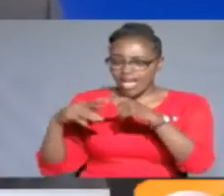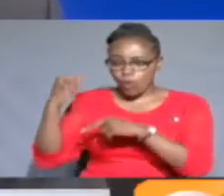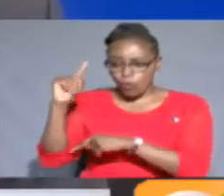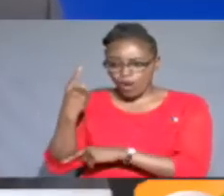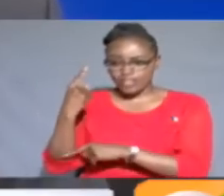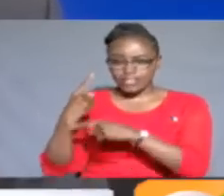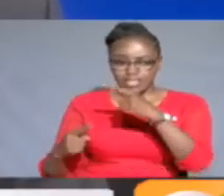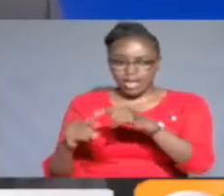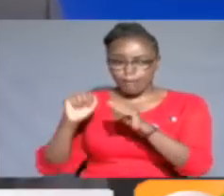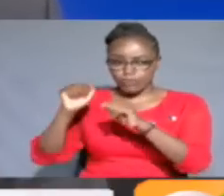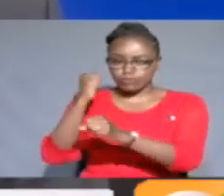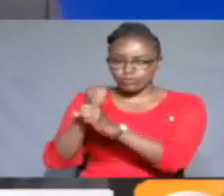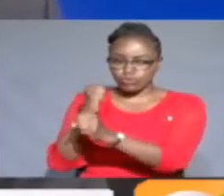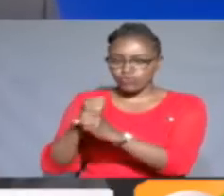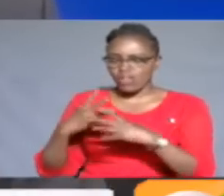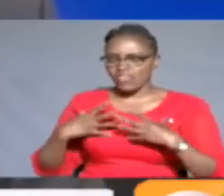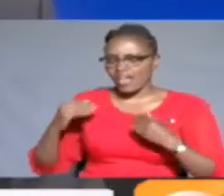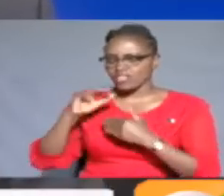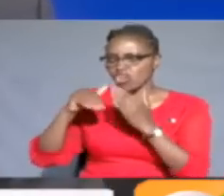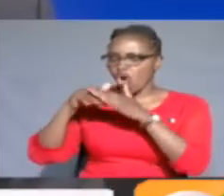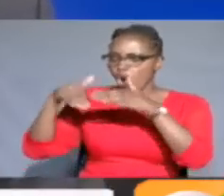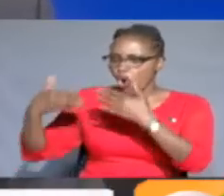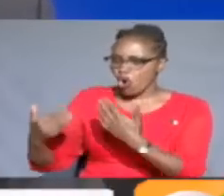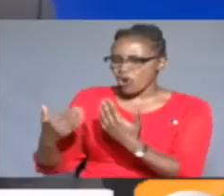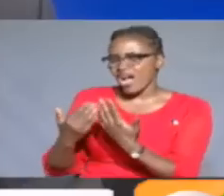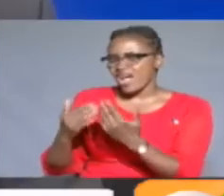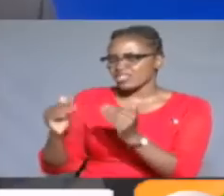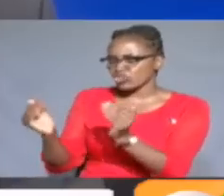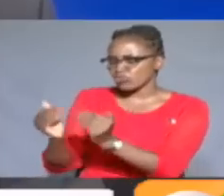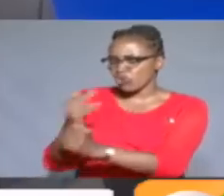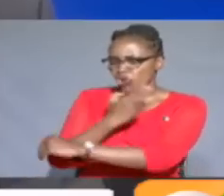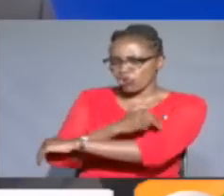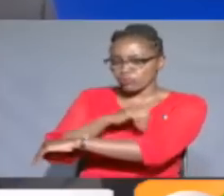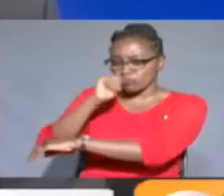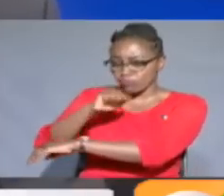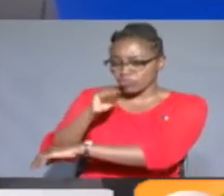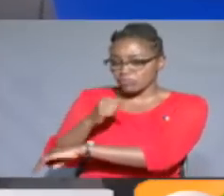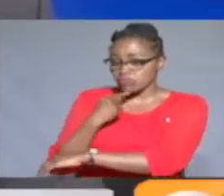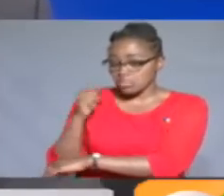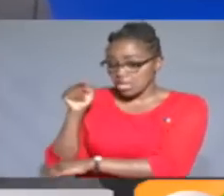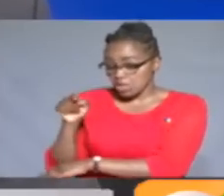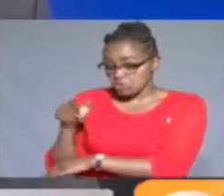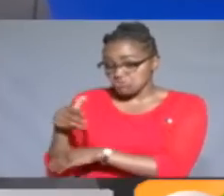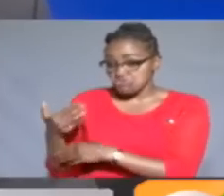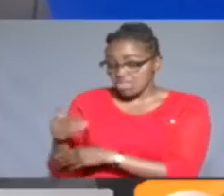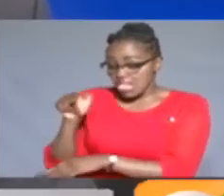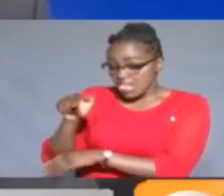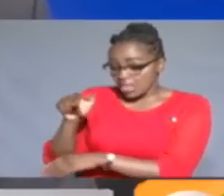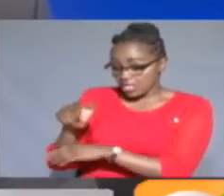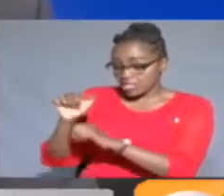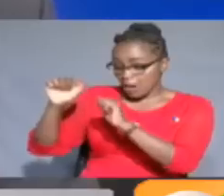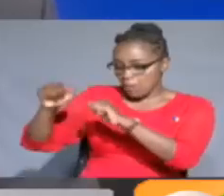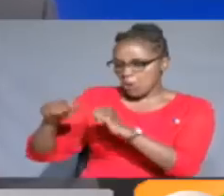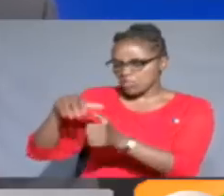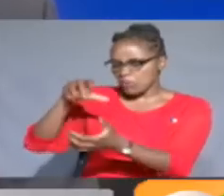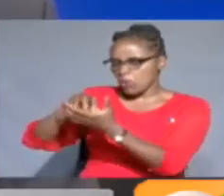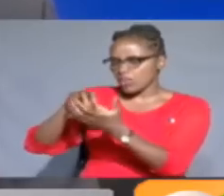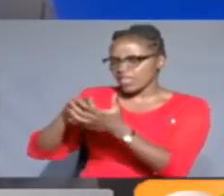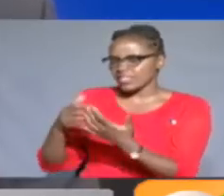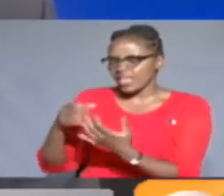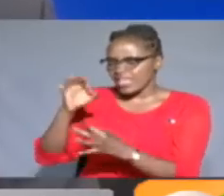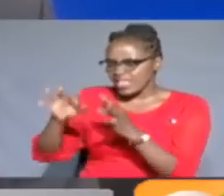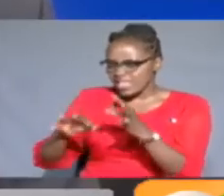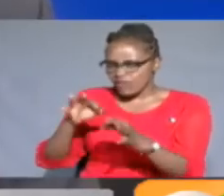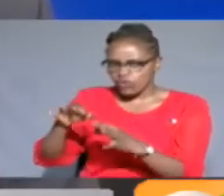done in a health center or a dispensary, and it will tell you that this is a possible case. And if you pick